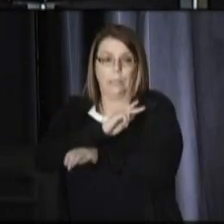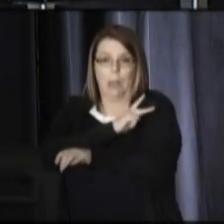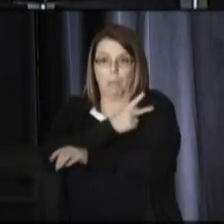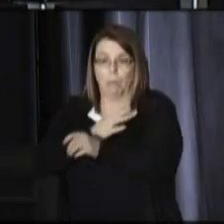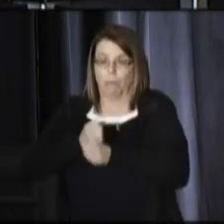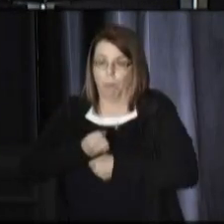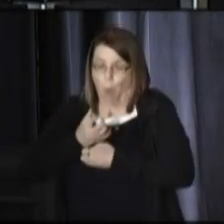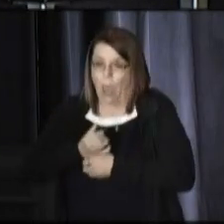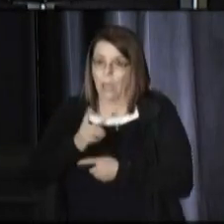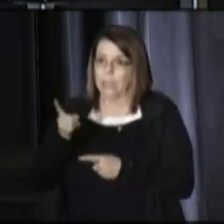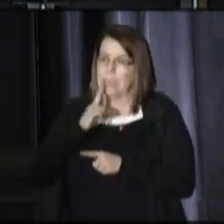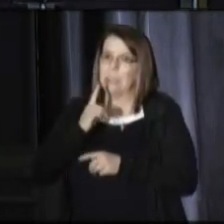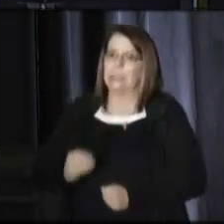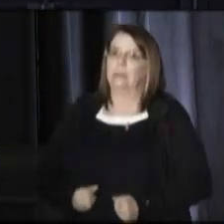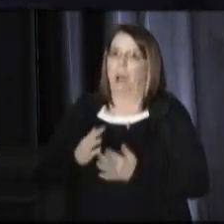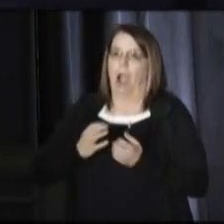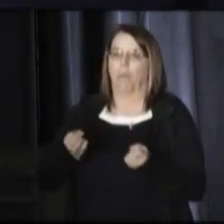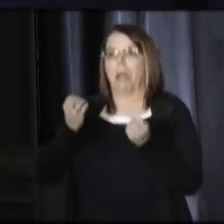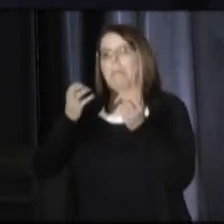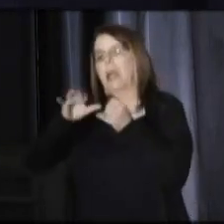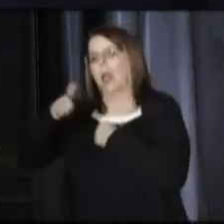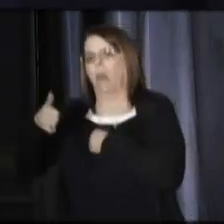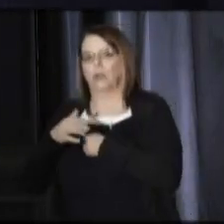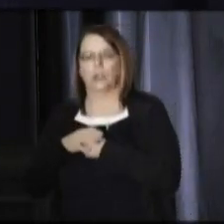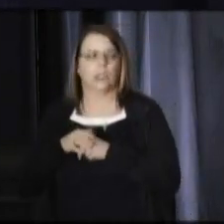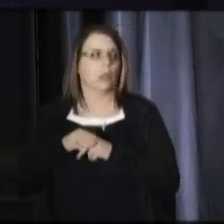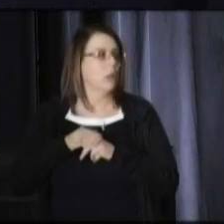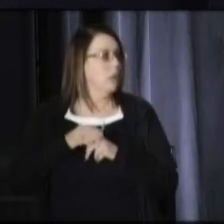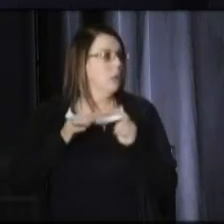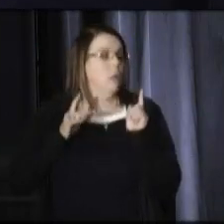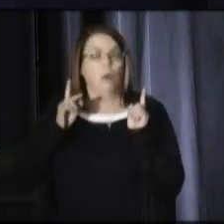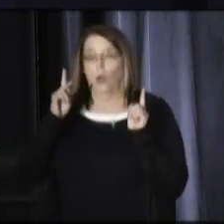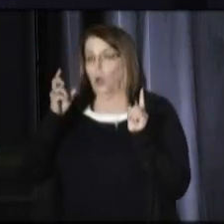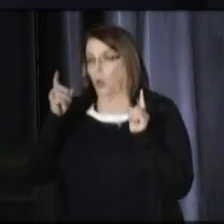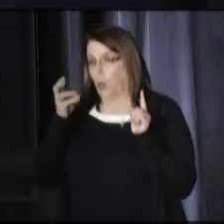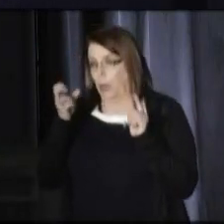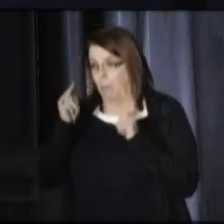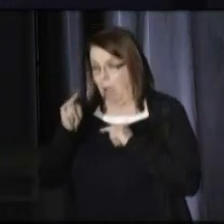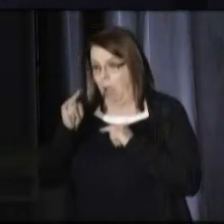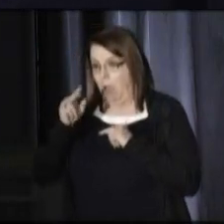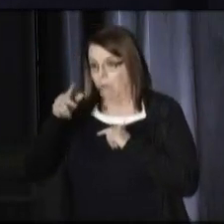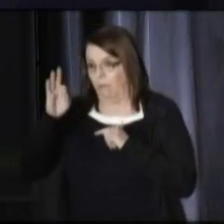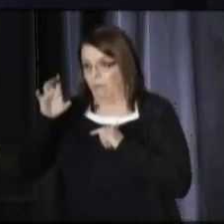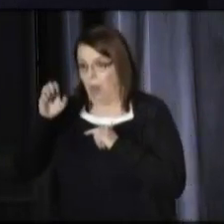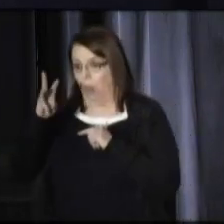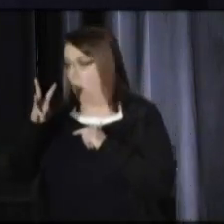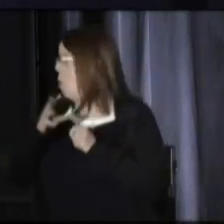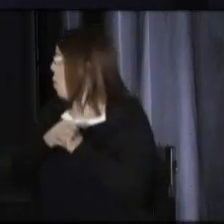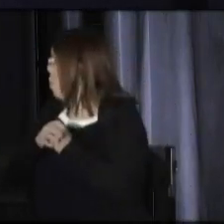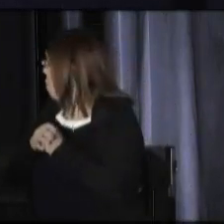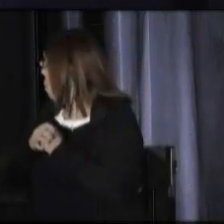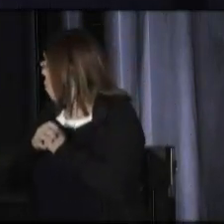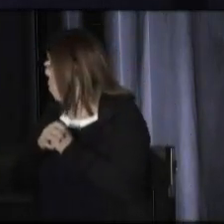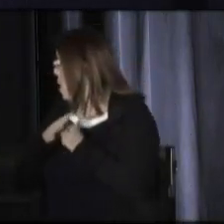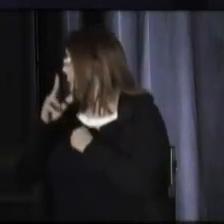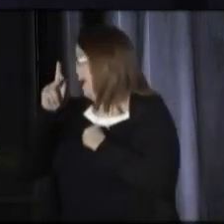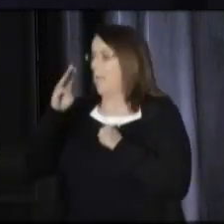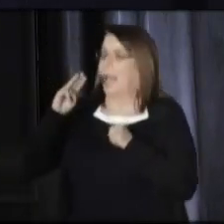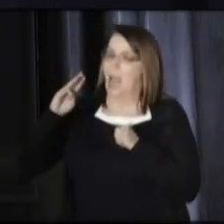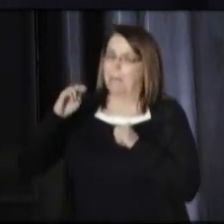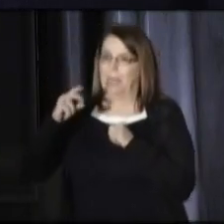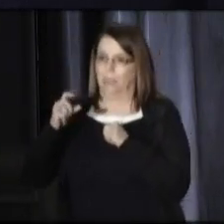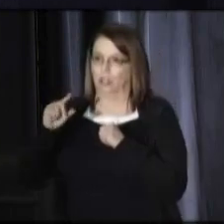who taught with me at Kundiman's inaugural mentorship lab, K-Ming, whose work I've been following since she was at Sarah Lawrence,